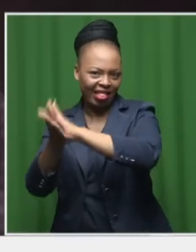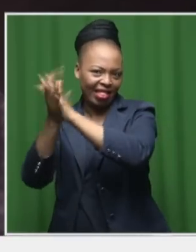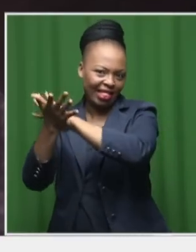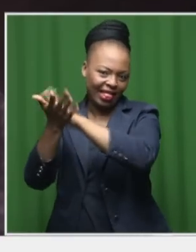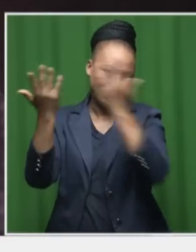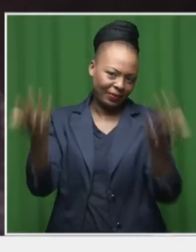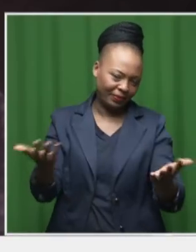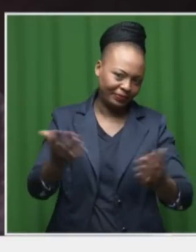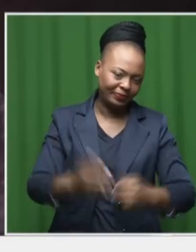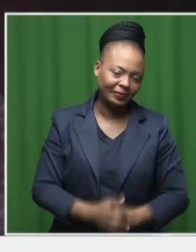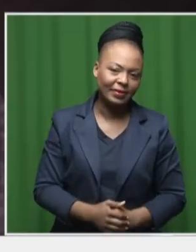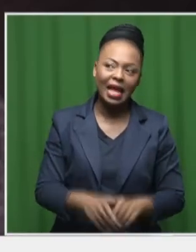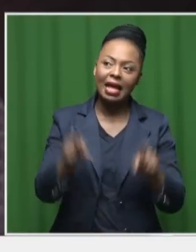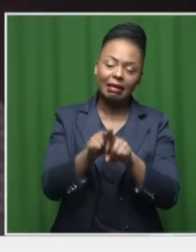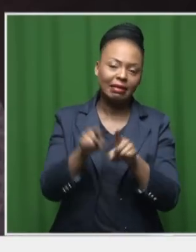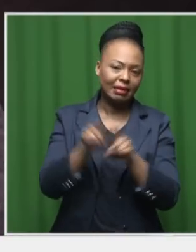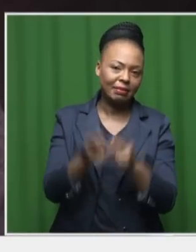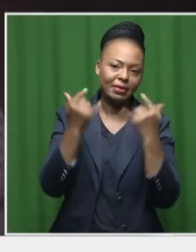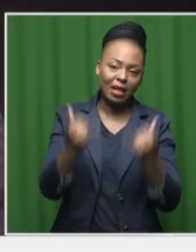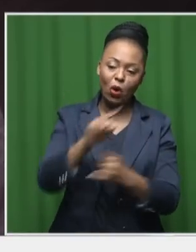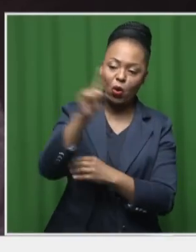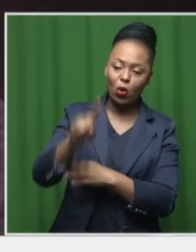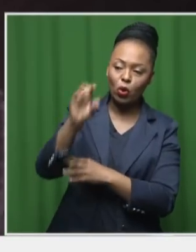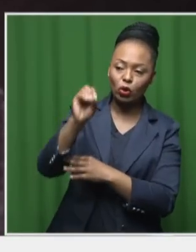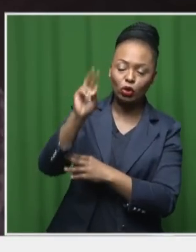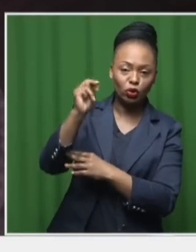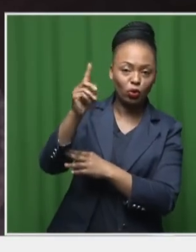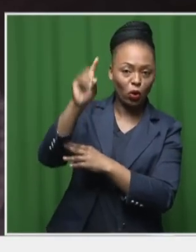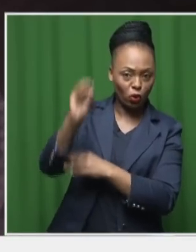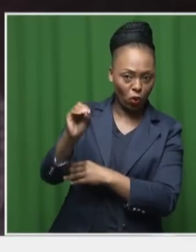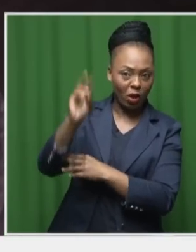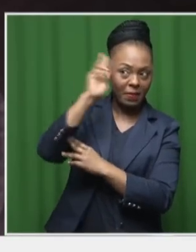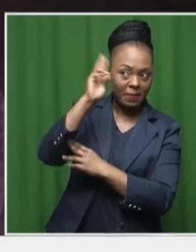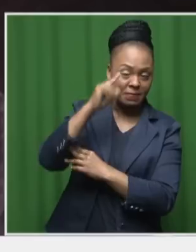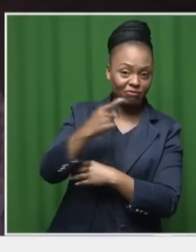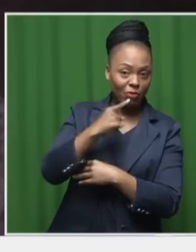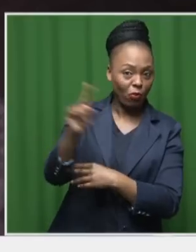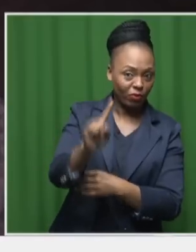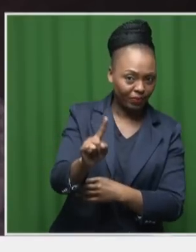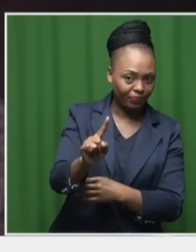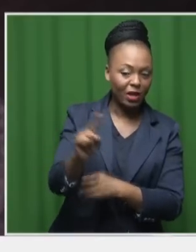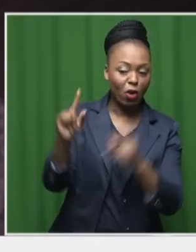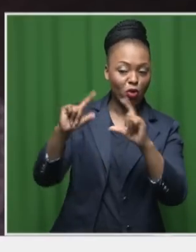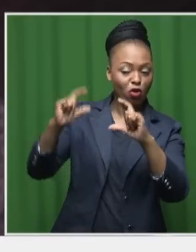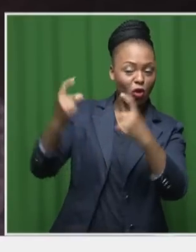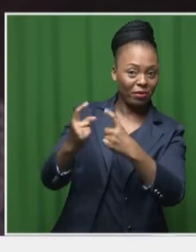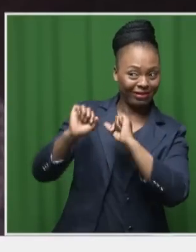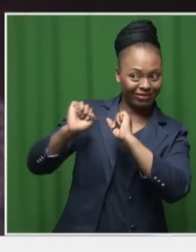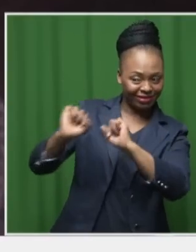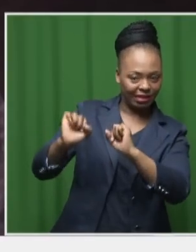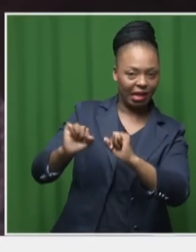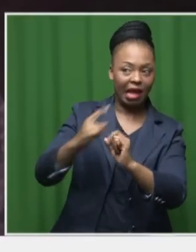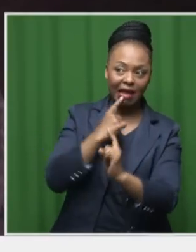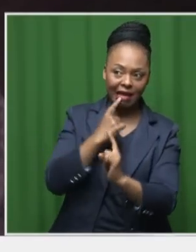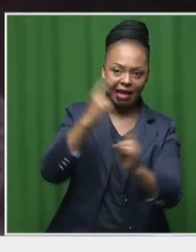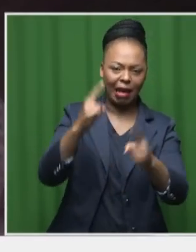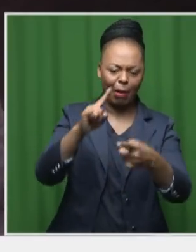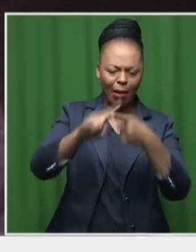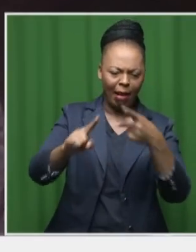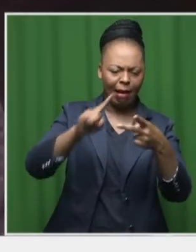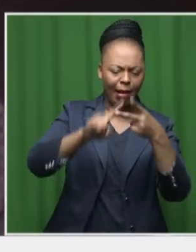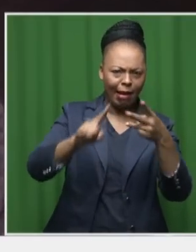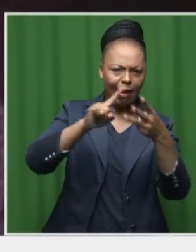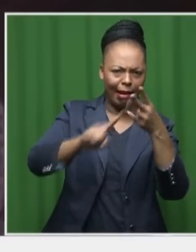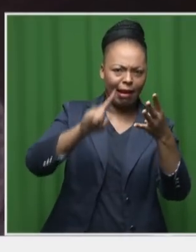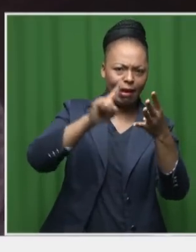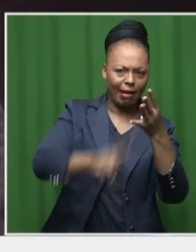not considering what Zondo has said. I mean, the issues that the Zondo Commission raises and the issues and